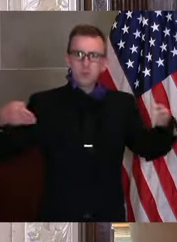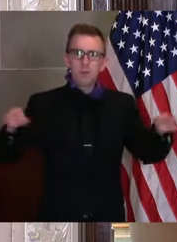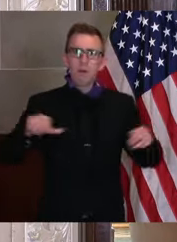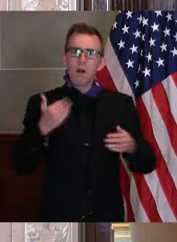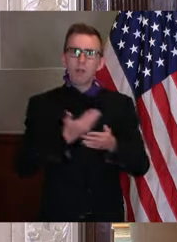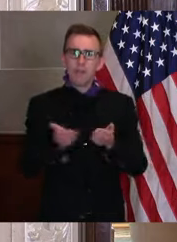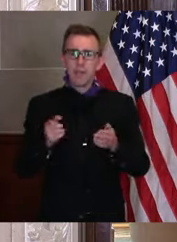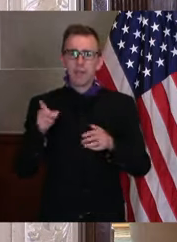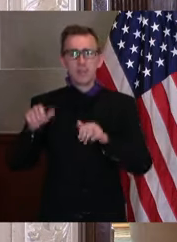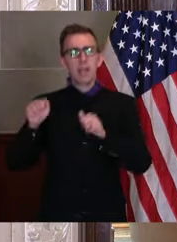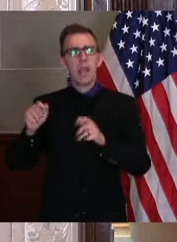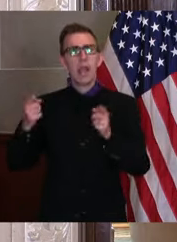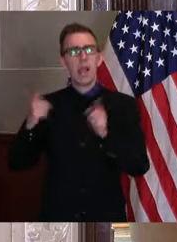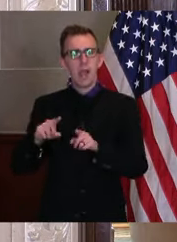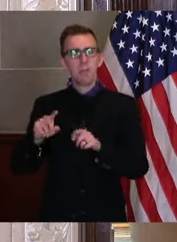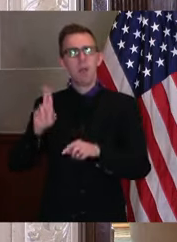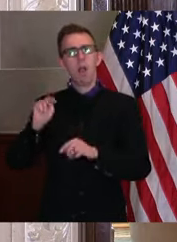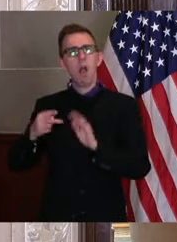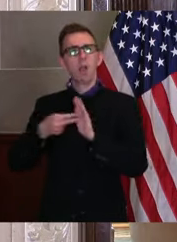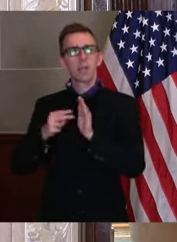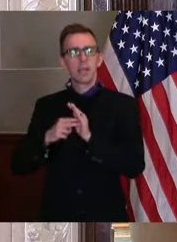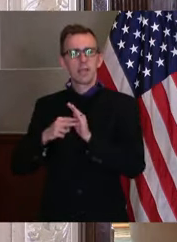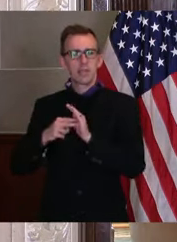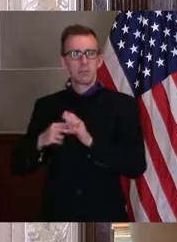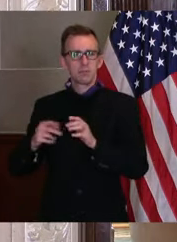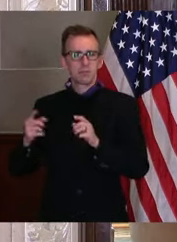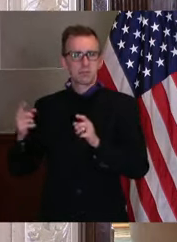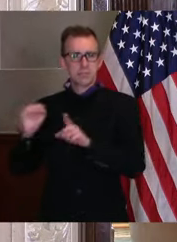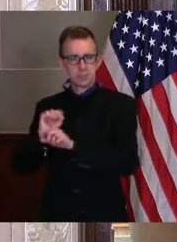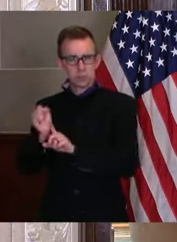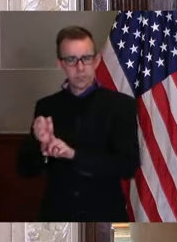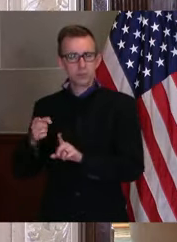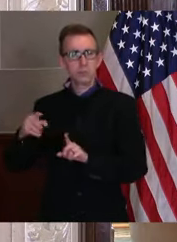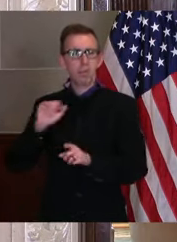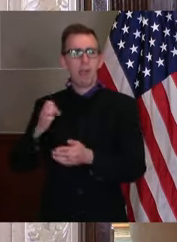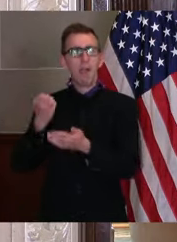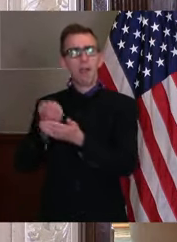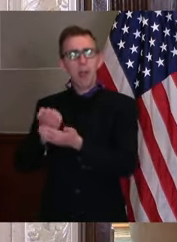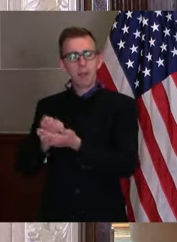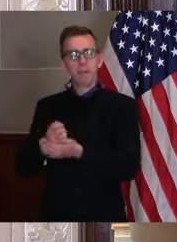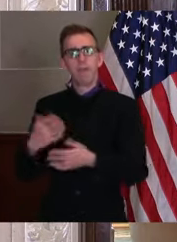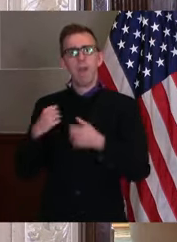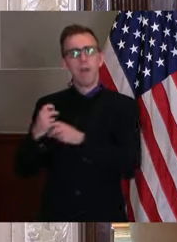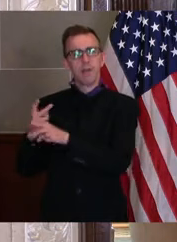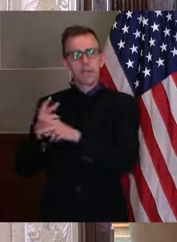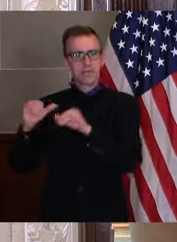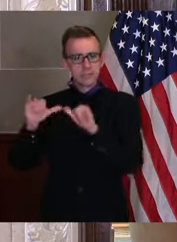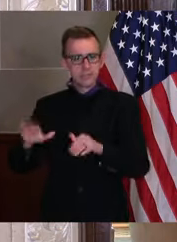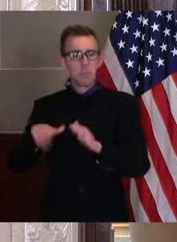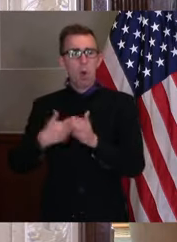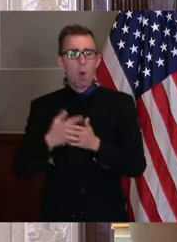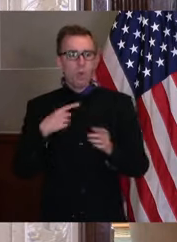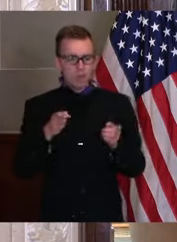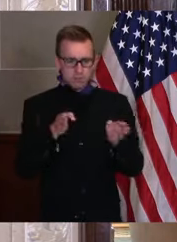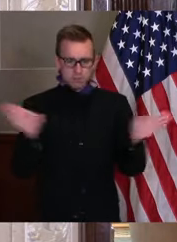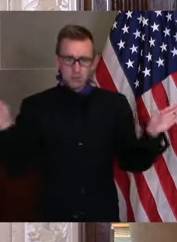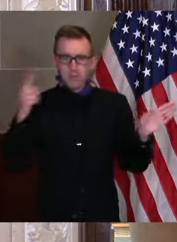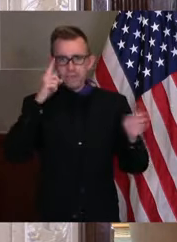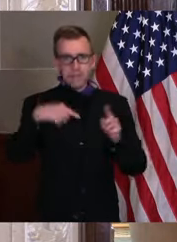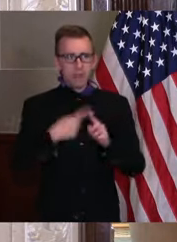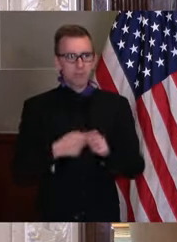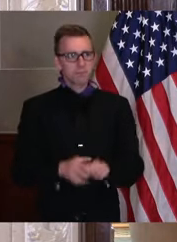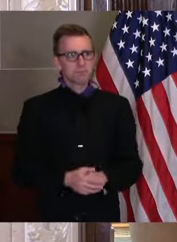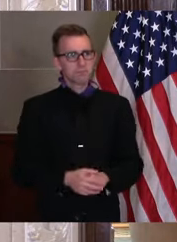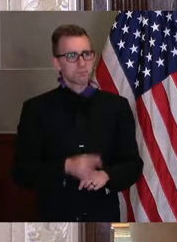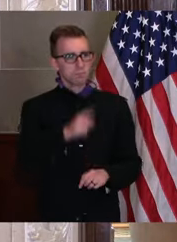it's creating. When you look at all the other things, whether it be the economy, whether it be the healthcare system, all of those things we're going to have to deal with. Are you